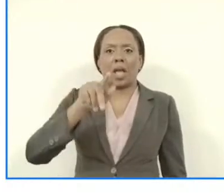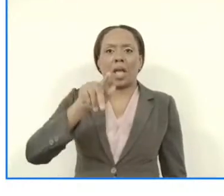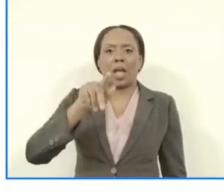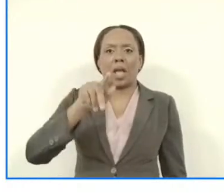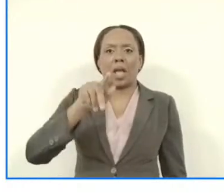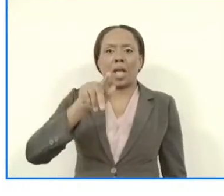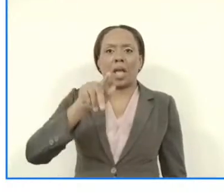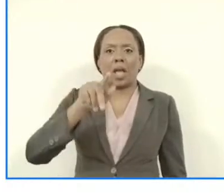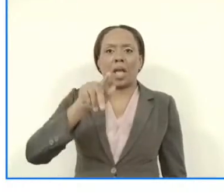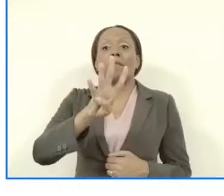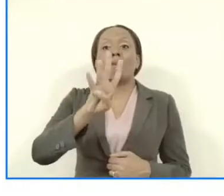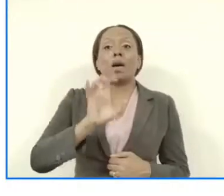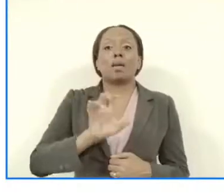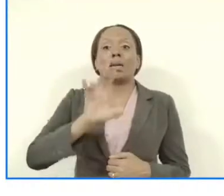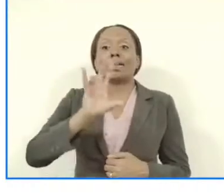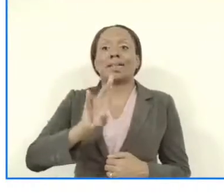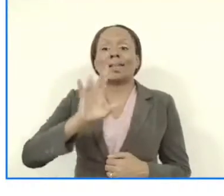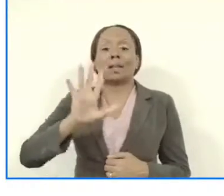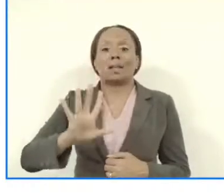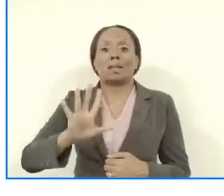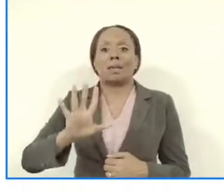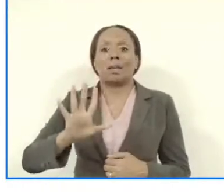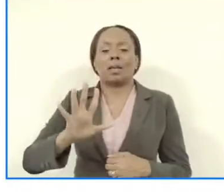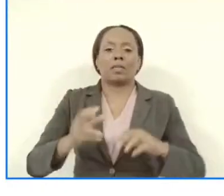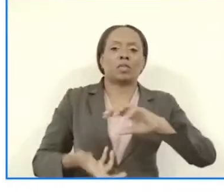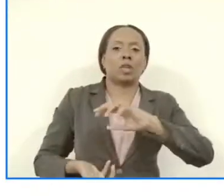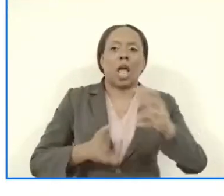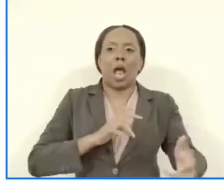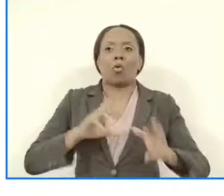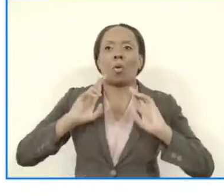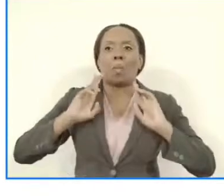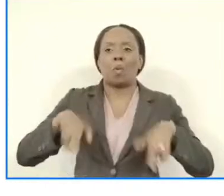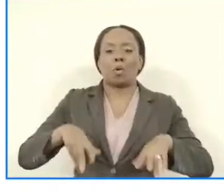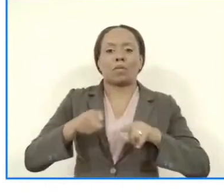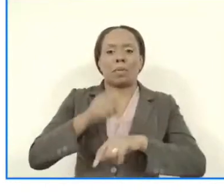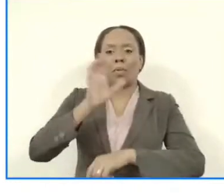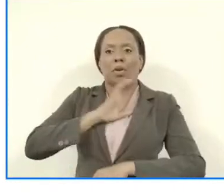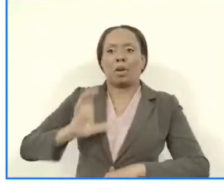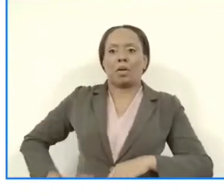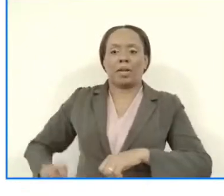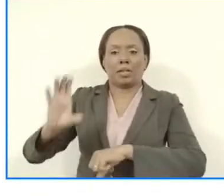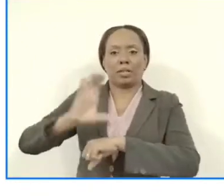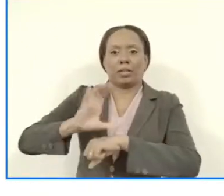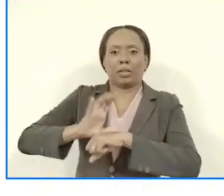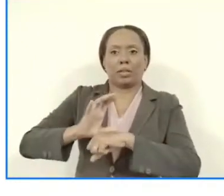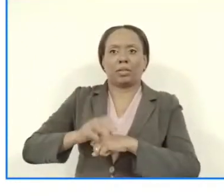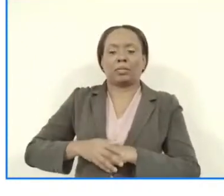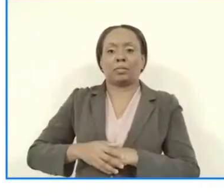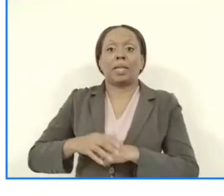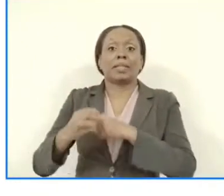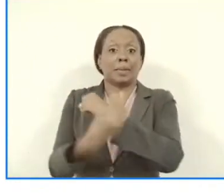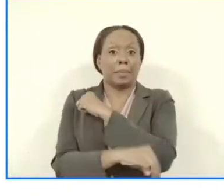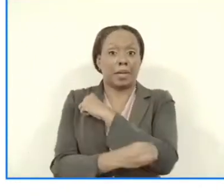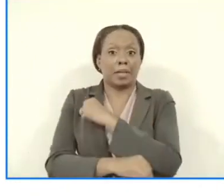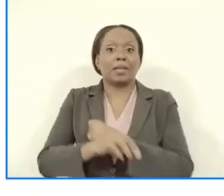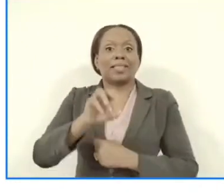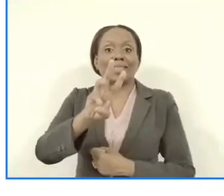475 reports, damage reports in the Christchurch area. In St.